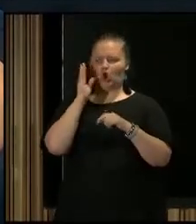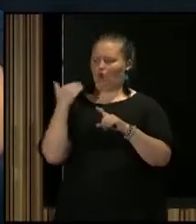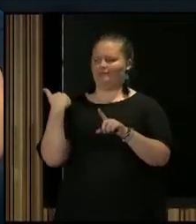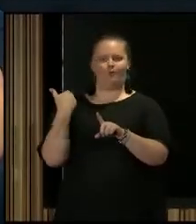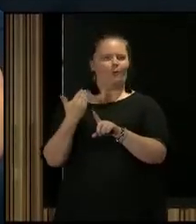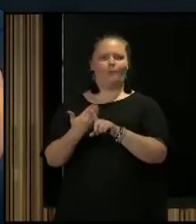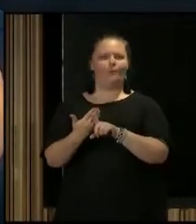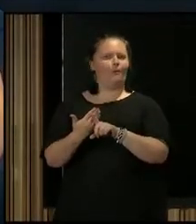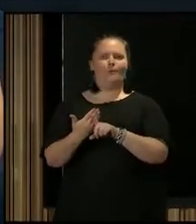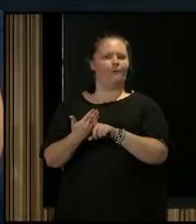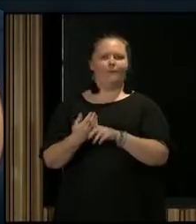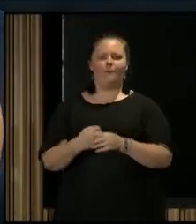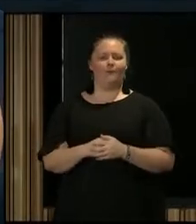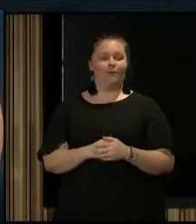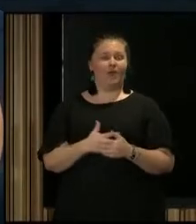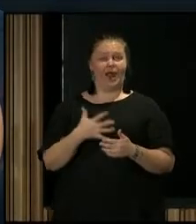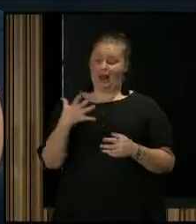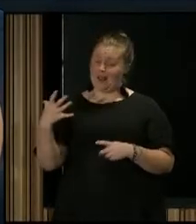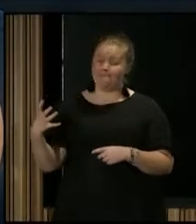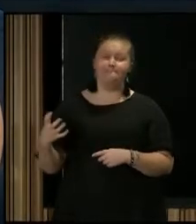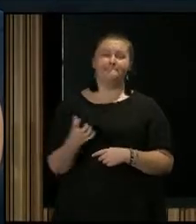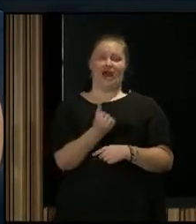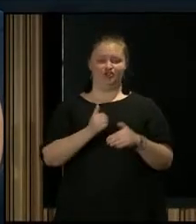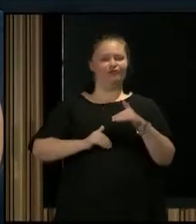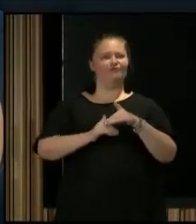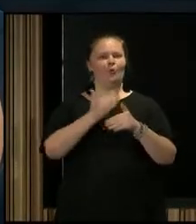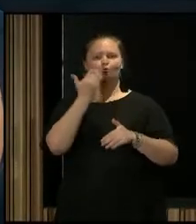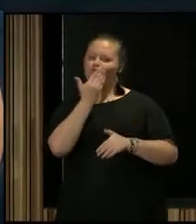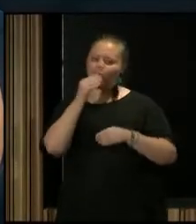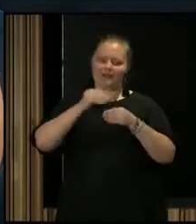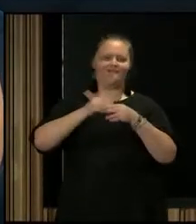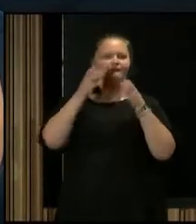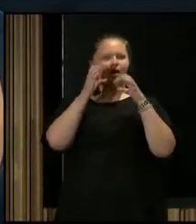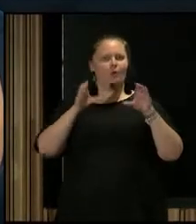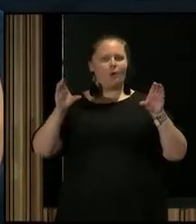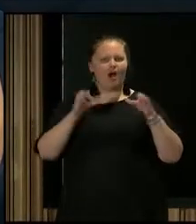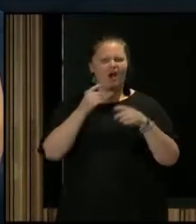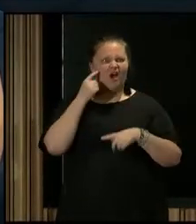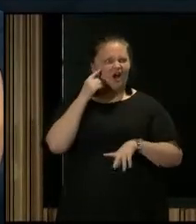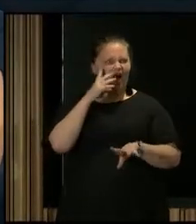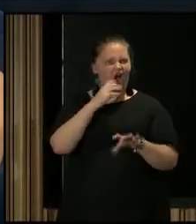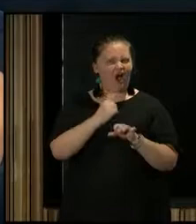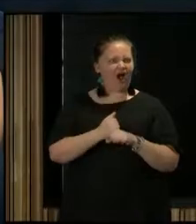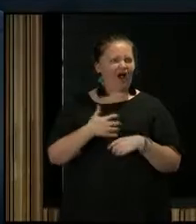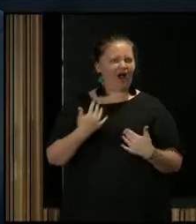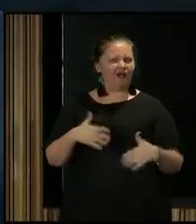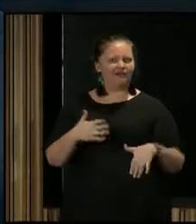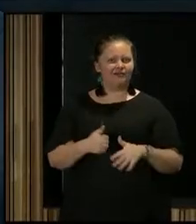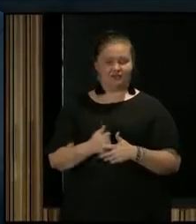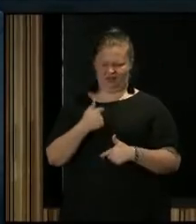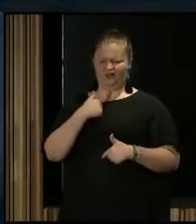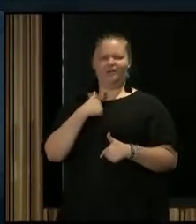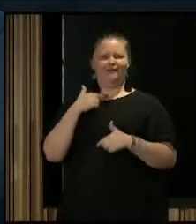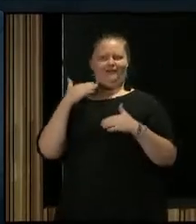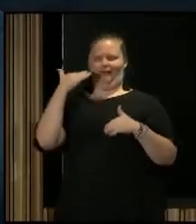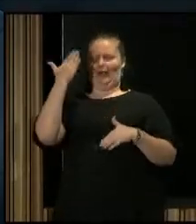this, where they had a compulsory whole school choir at high school. Can you believe? I mean, I had been a high school